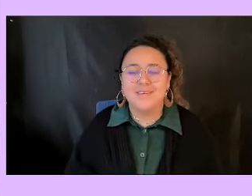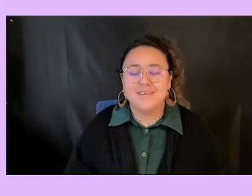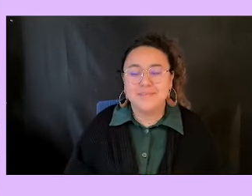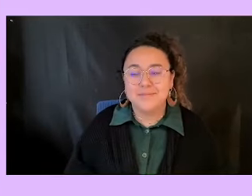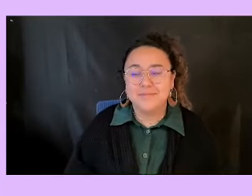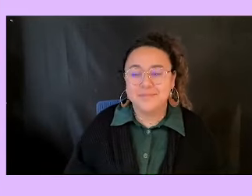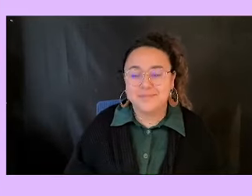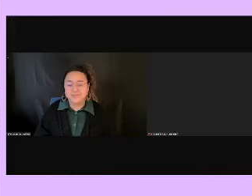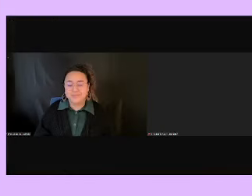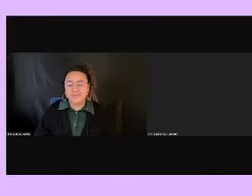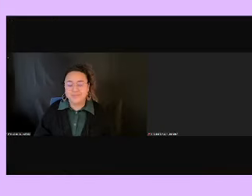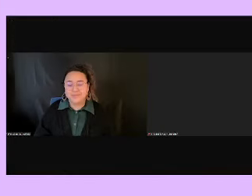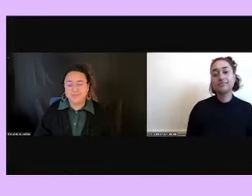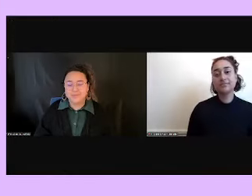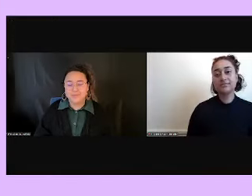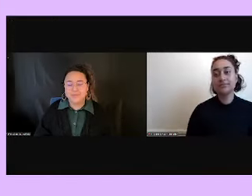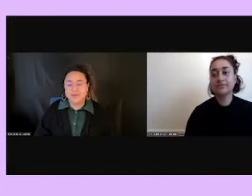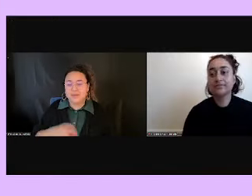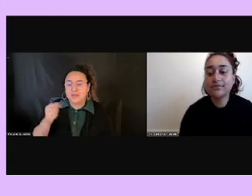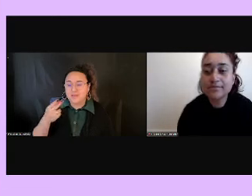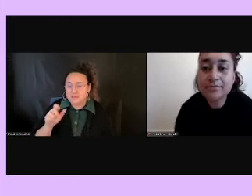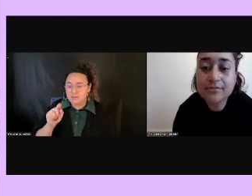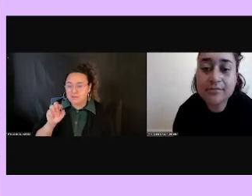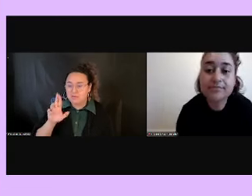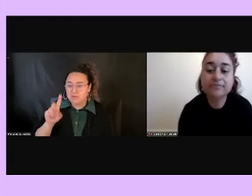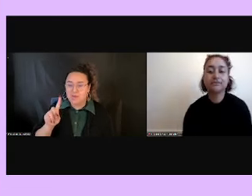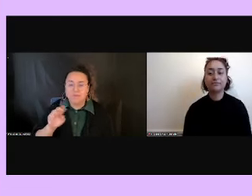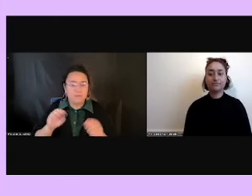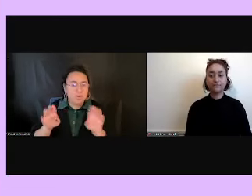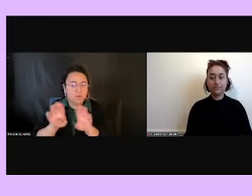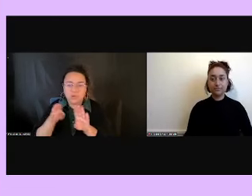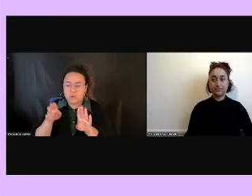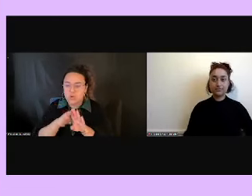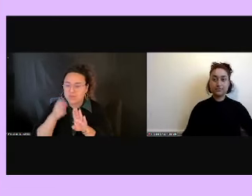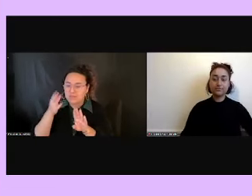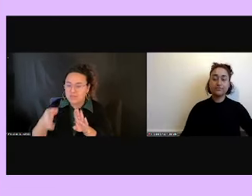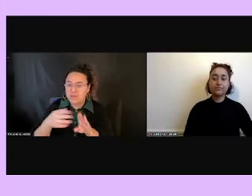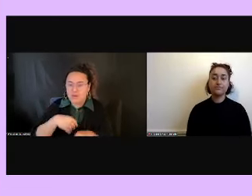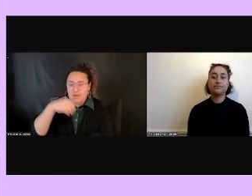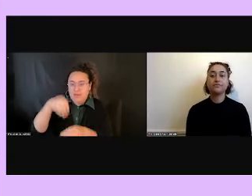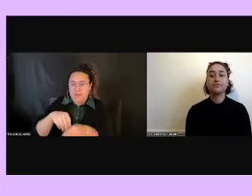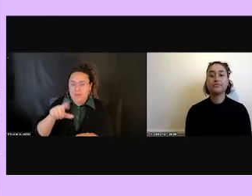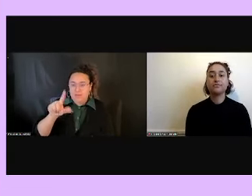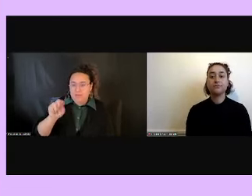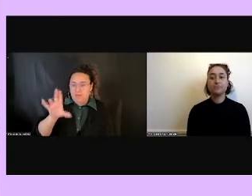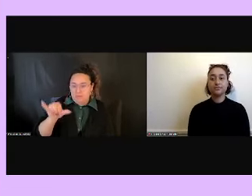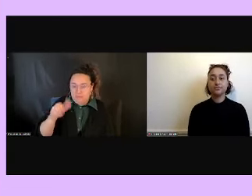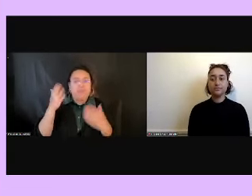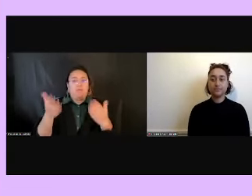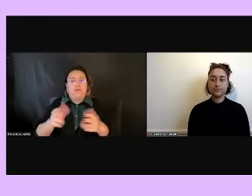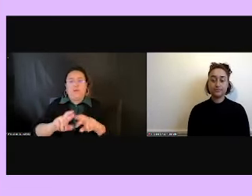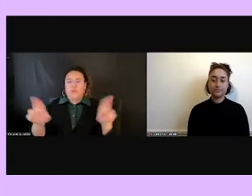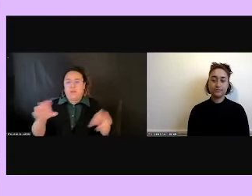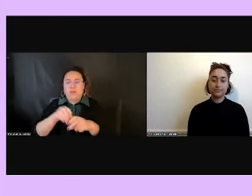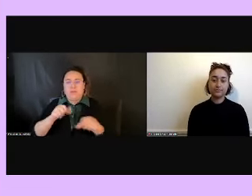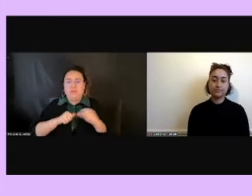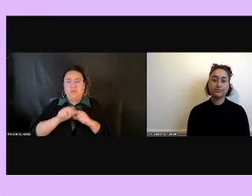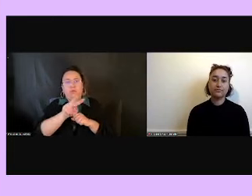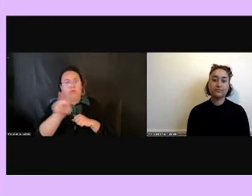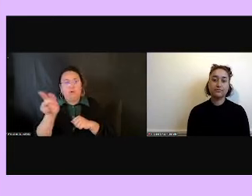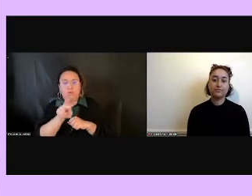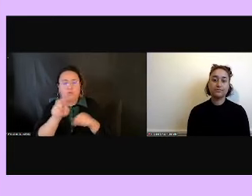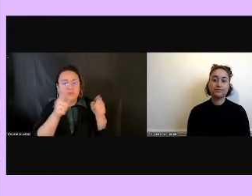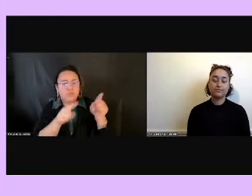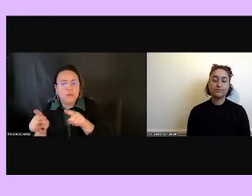And the nature, I mean, the Strand literally doesn't have doors in the theater. If you're in the lobby, you're in the theater. Like, it's a, and that becomes,